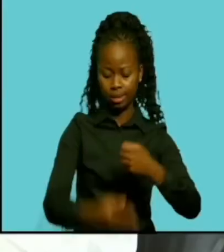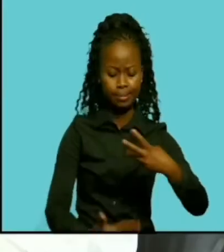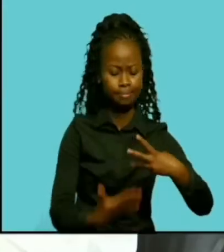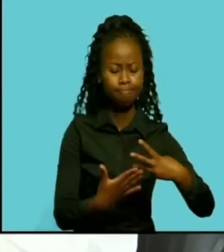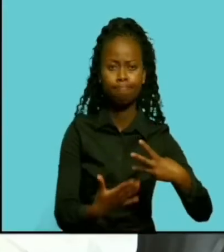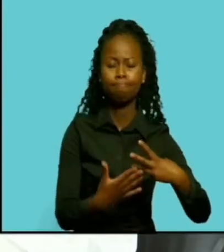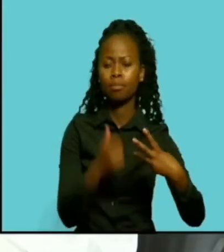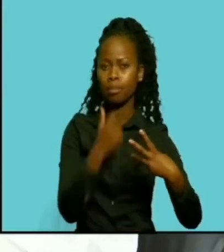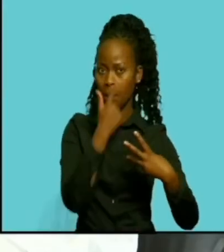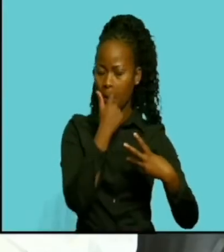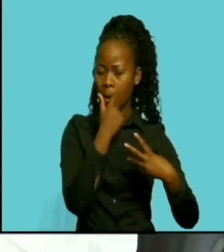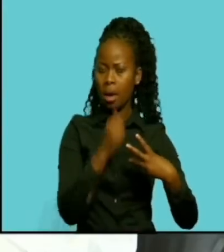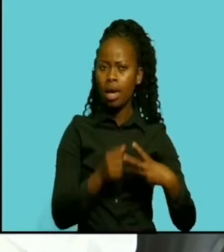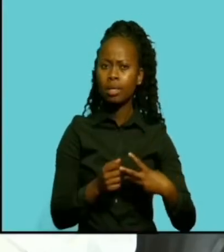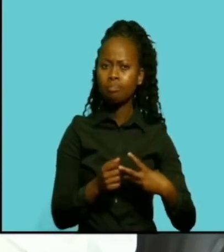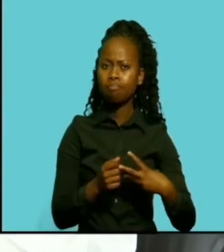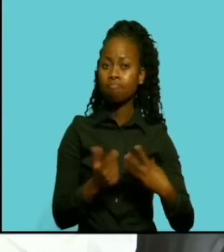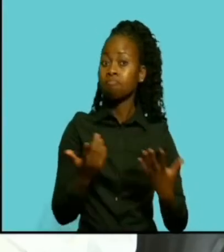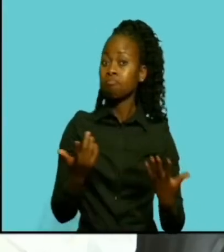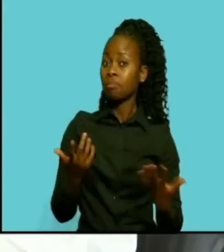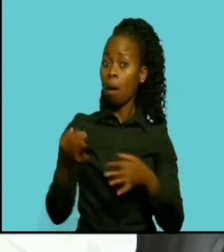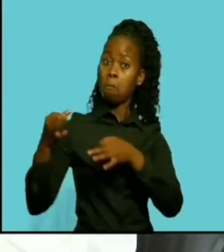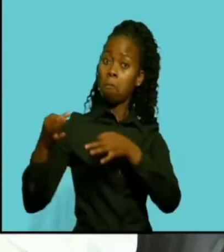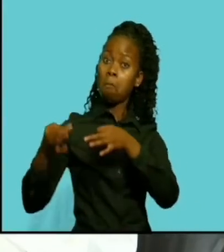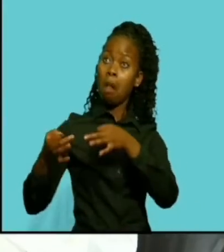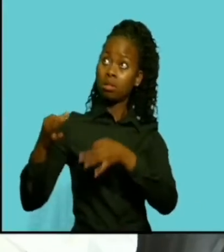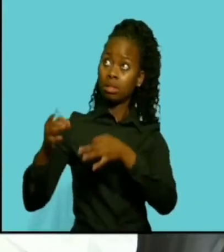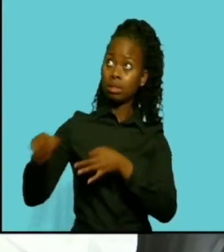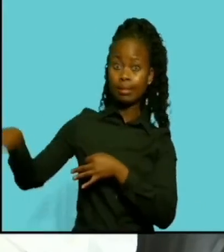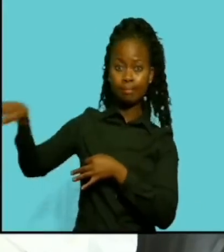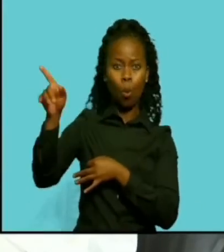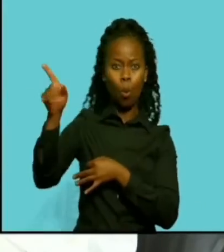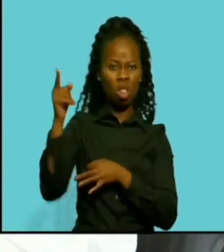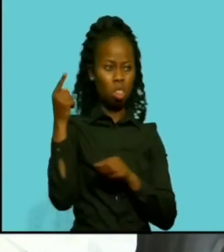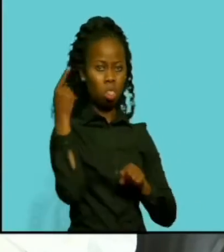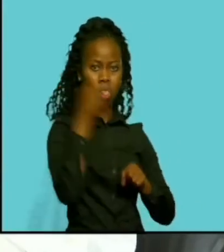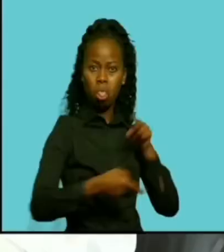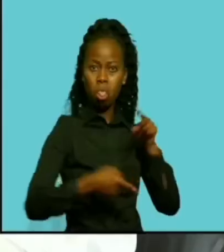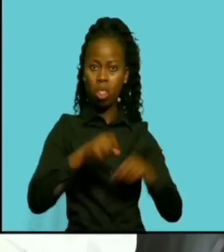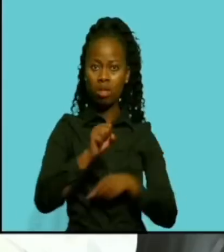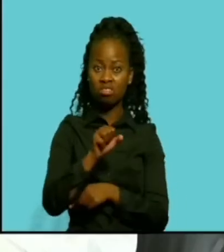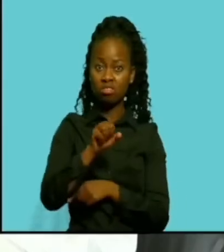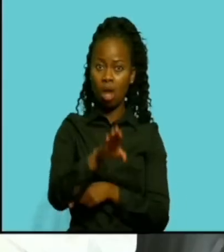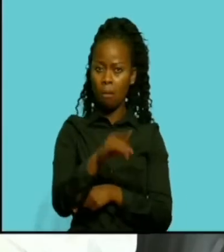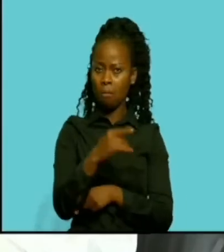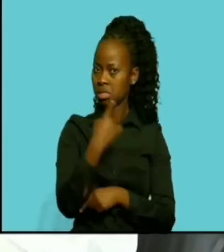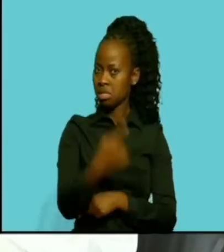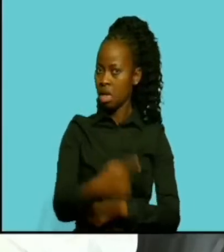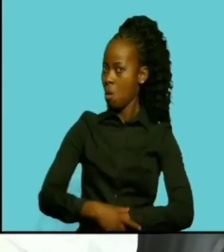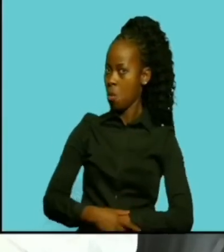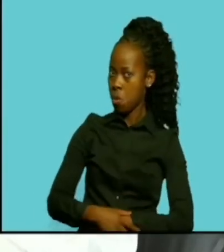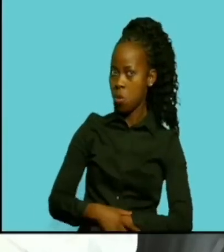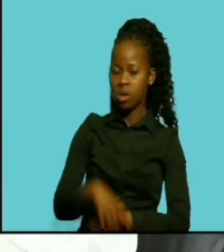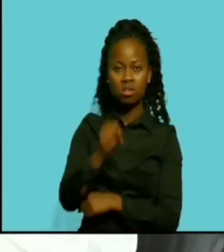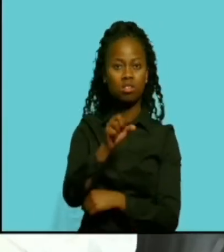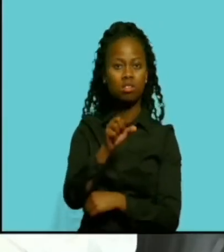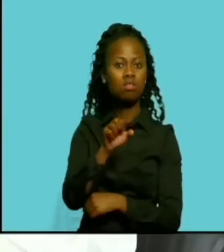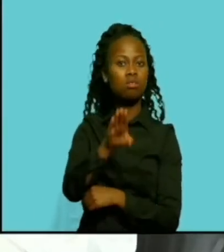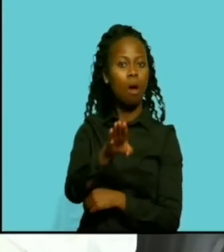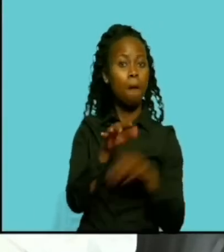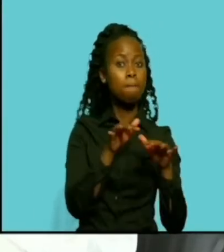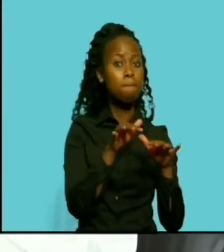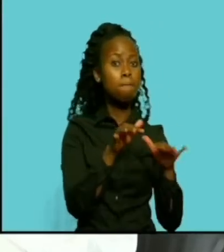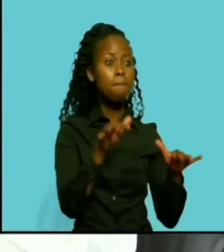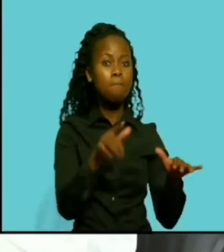political criticism and accusation that the MPC is not sensitive to the plight of workers